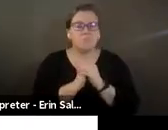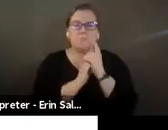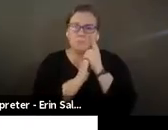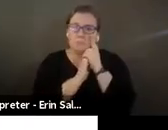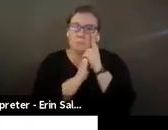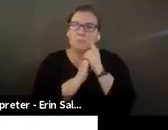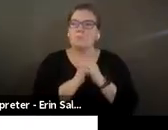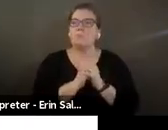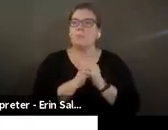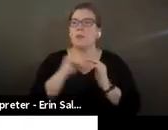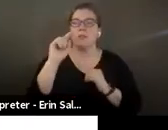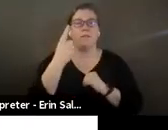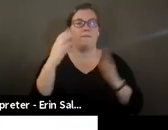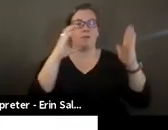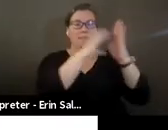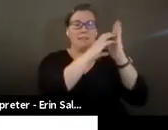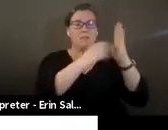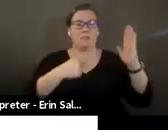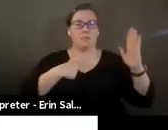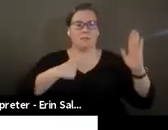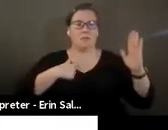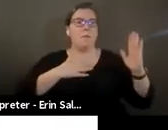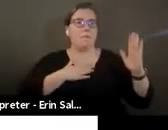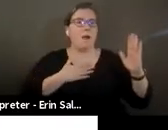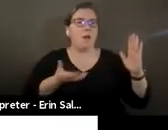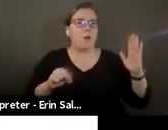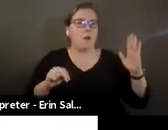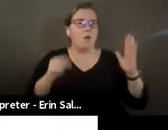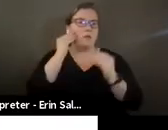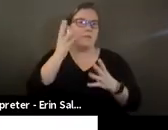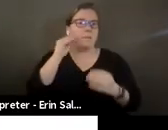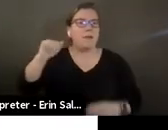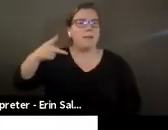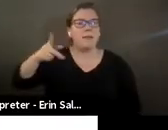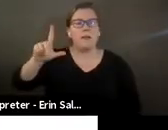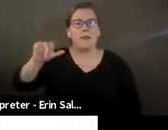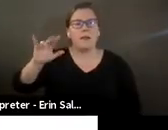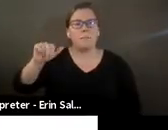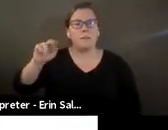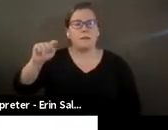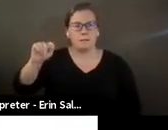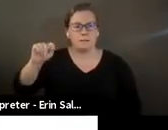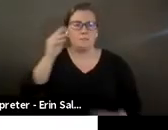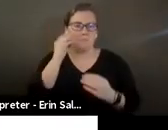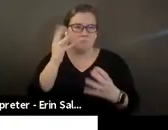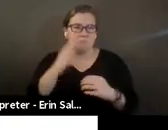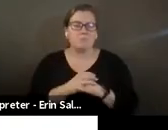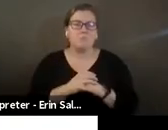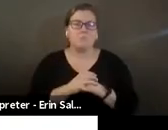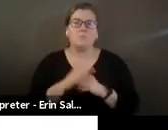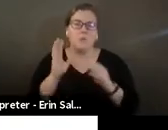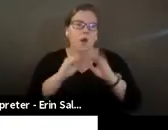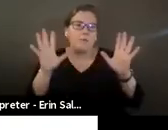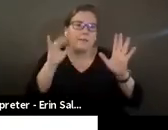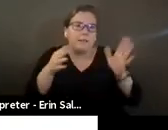see the first section says applicant information. That is for, obviously, the person who